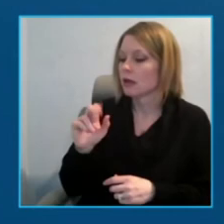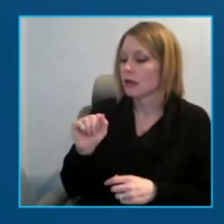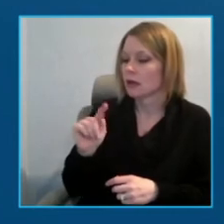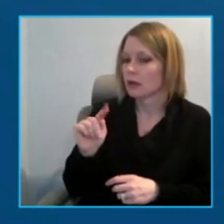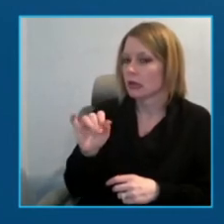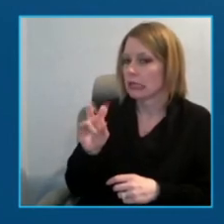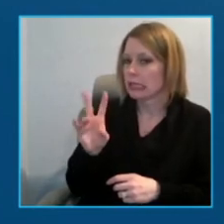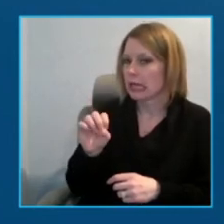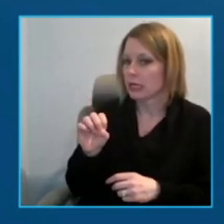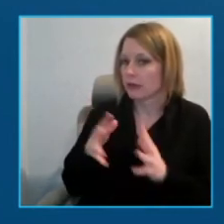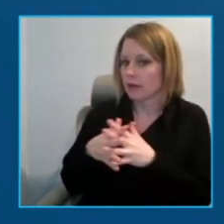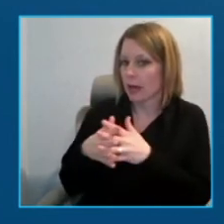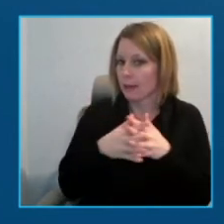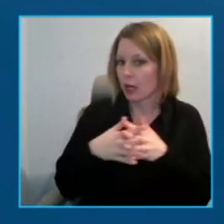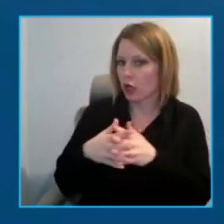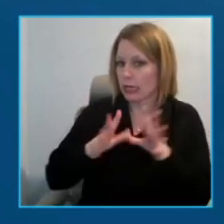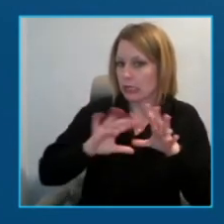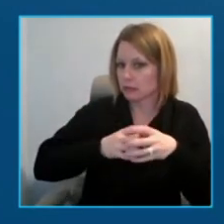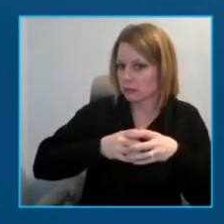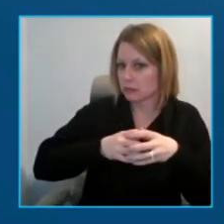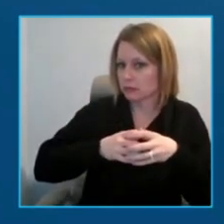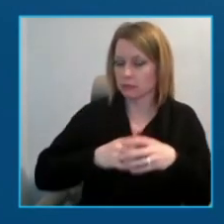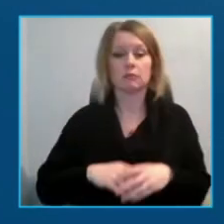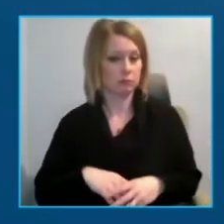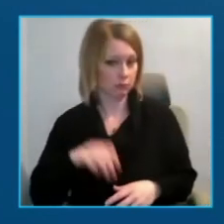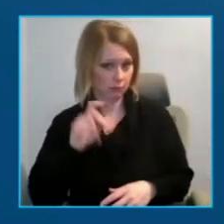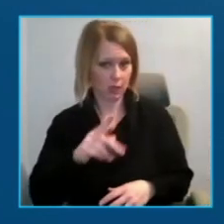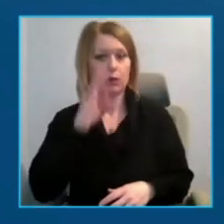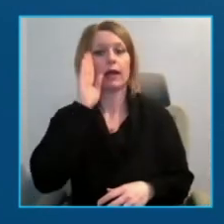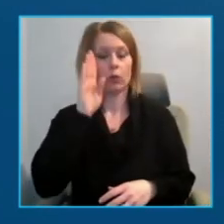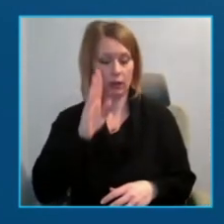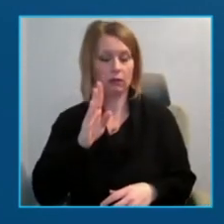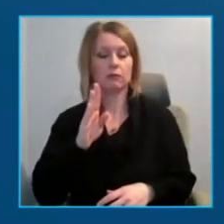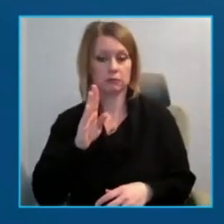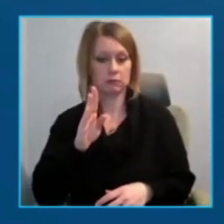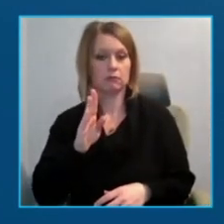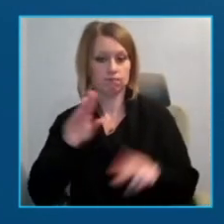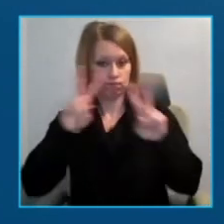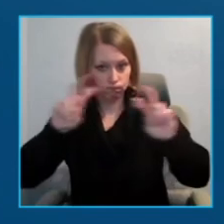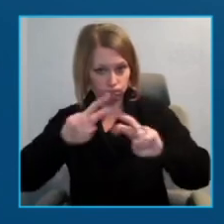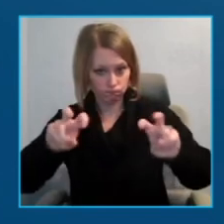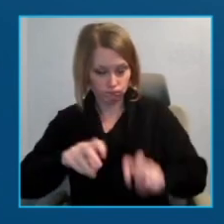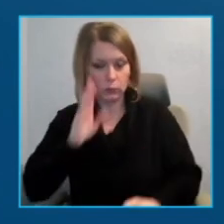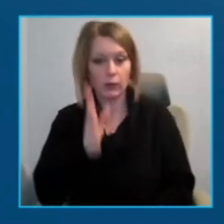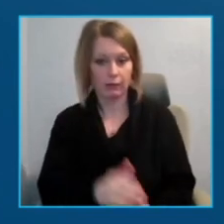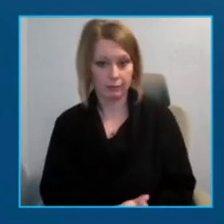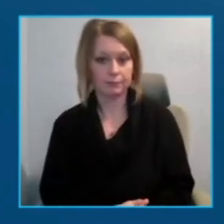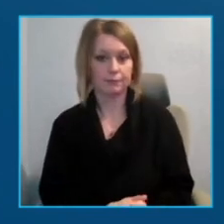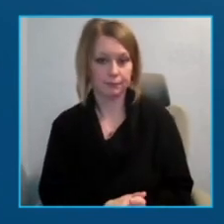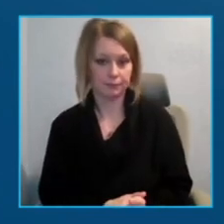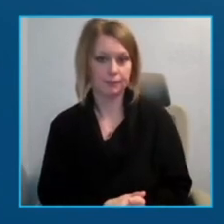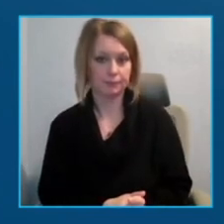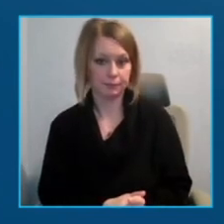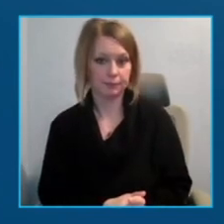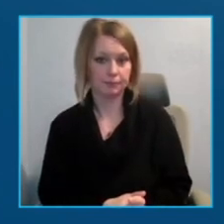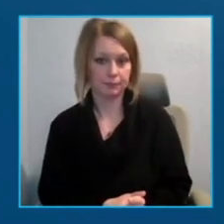demographic. So. Okay. Yeah. We'll take a look at that, absolutely. Okay.